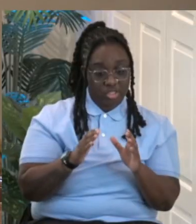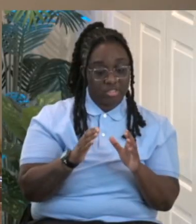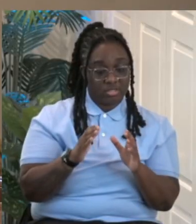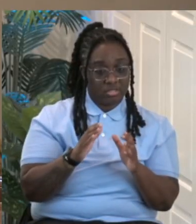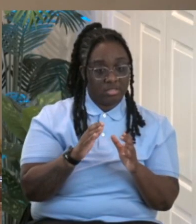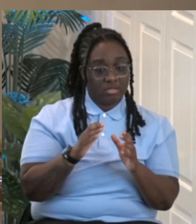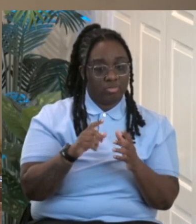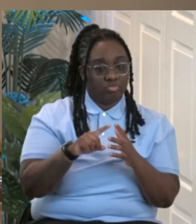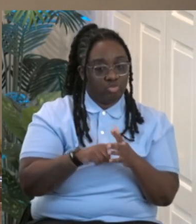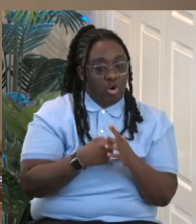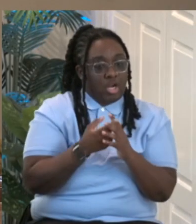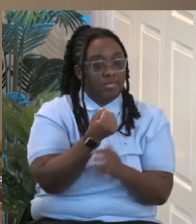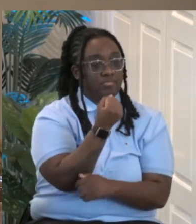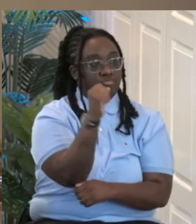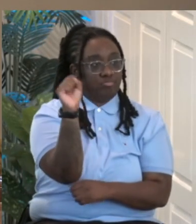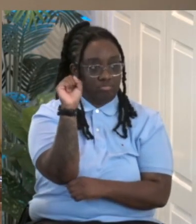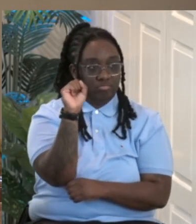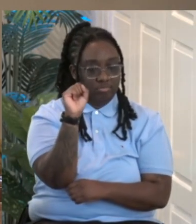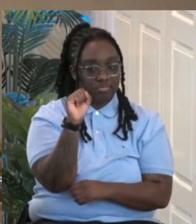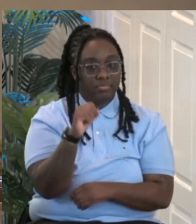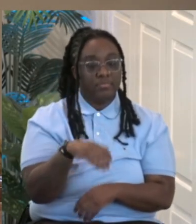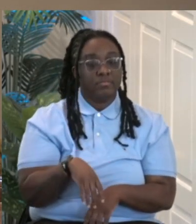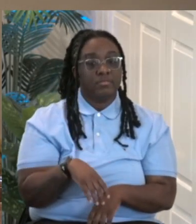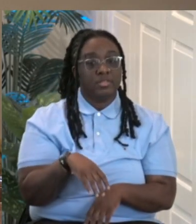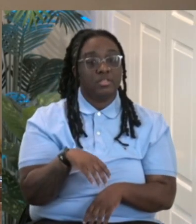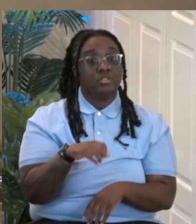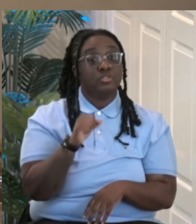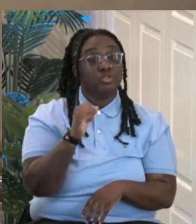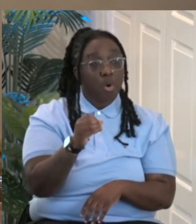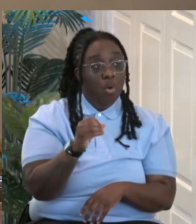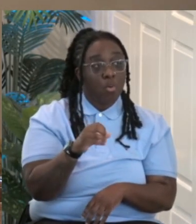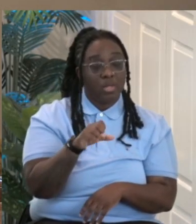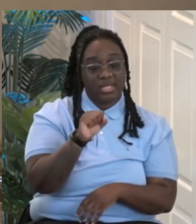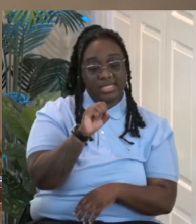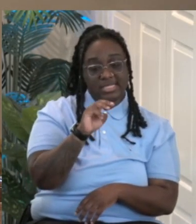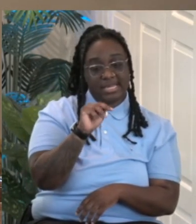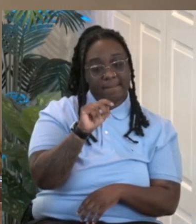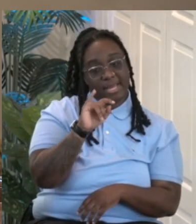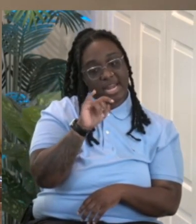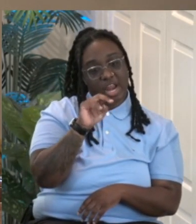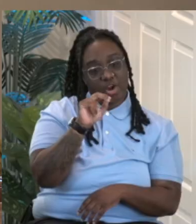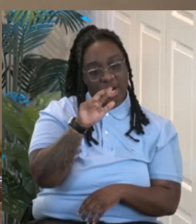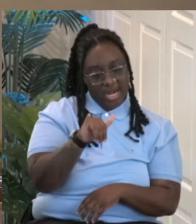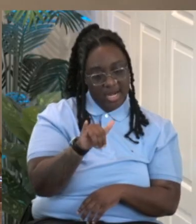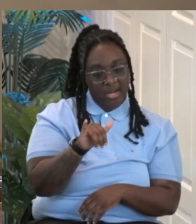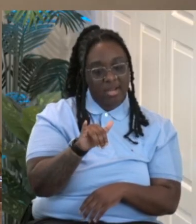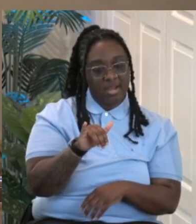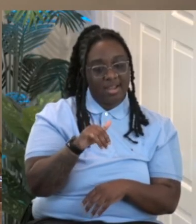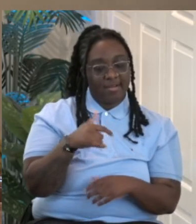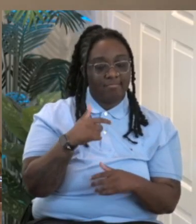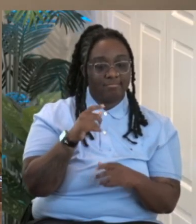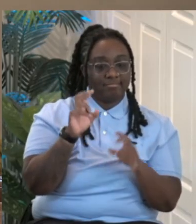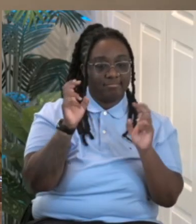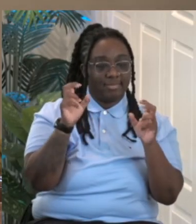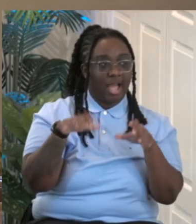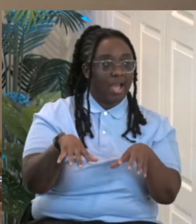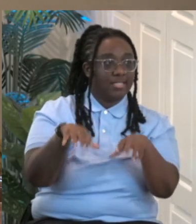adopted those folk, and we provided food, money, clothing, support. We were right there with